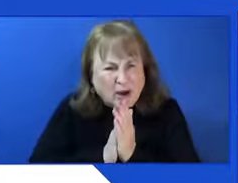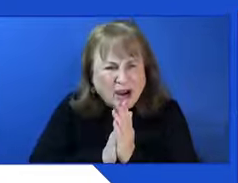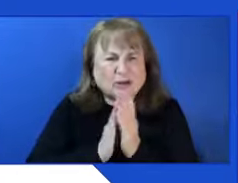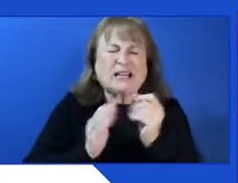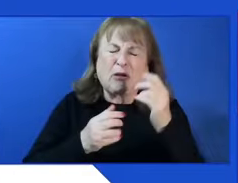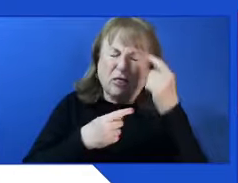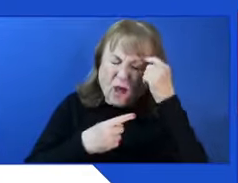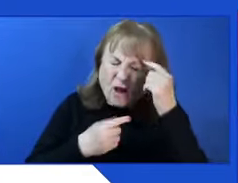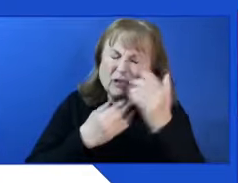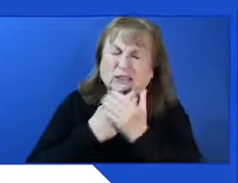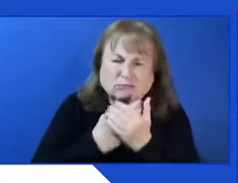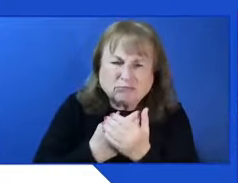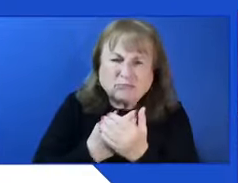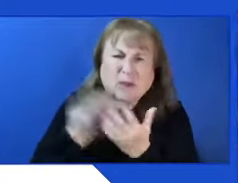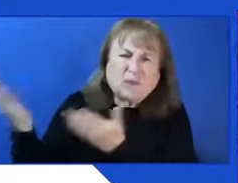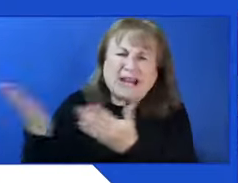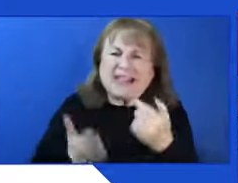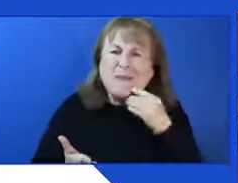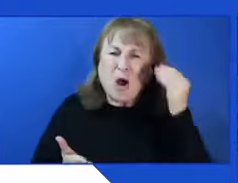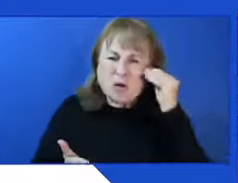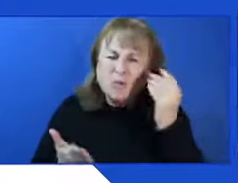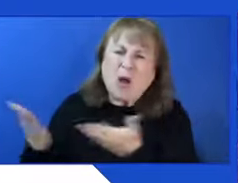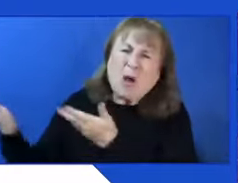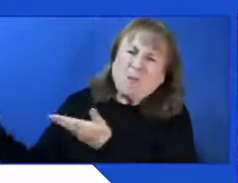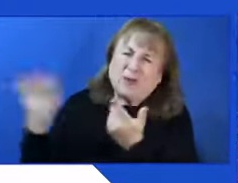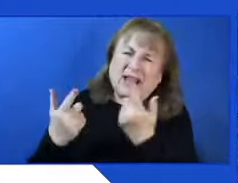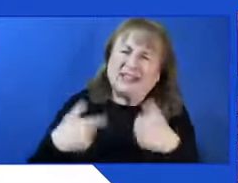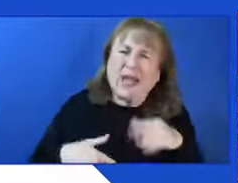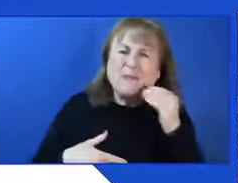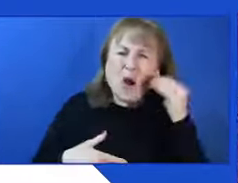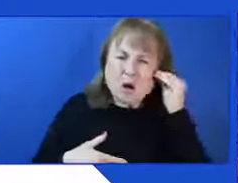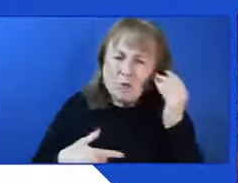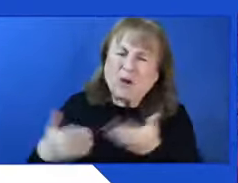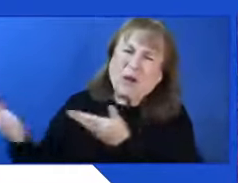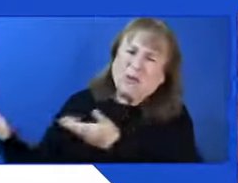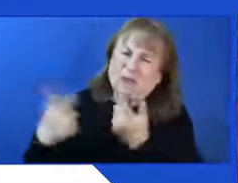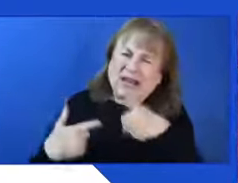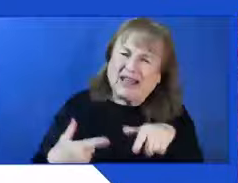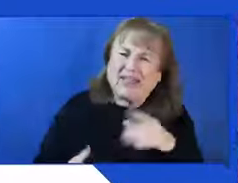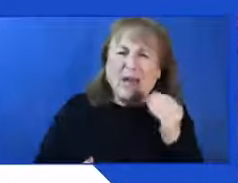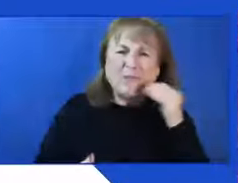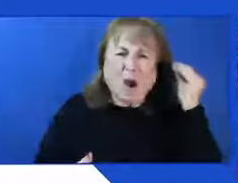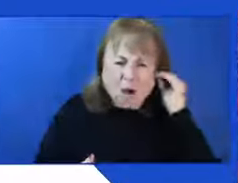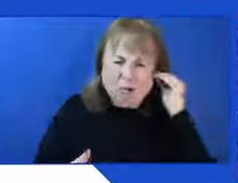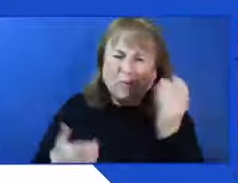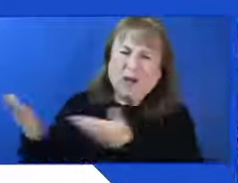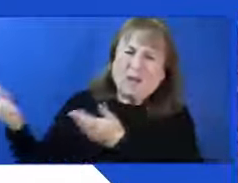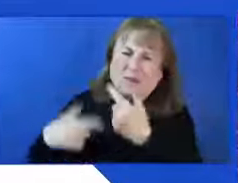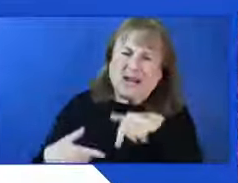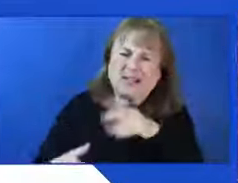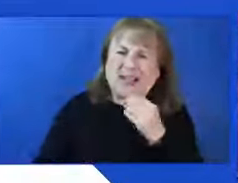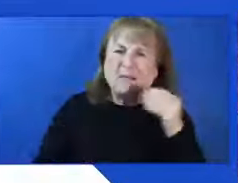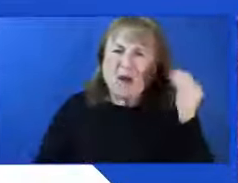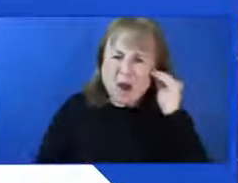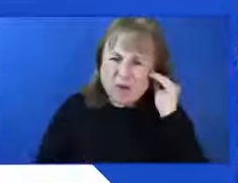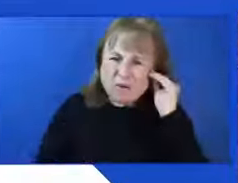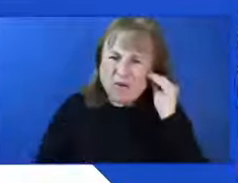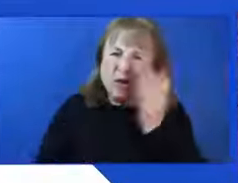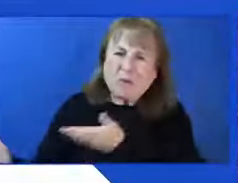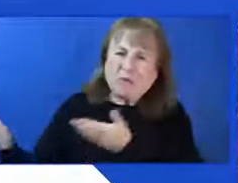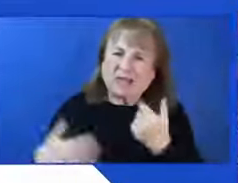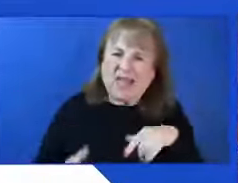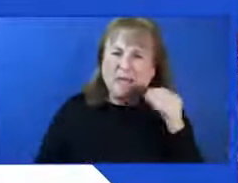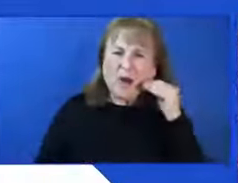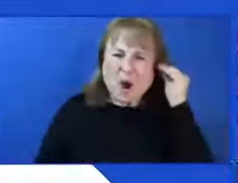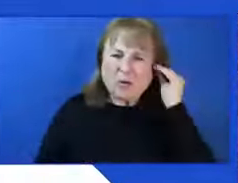Bring them home. Bring them home. Bring them home. Bring them home. Bring them home.